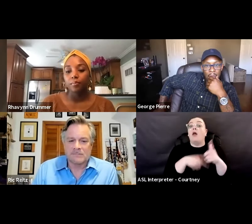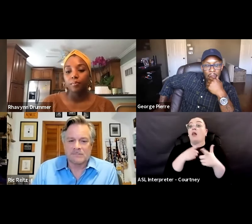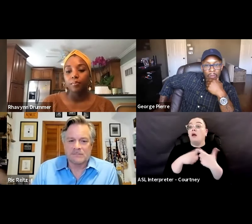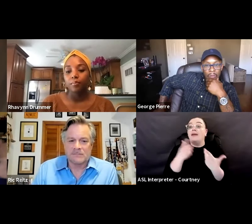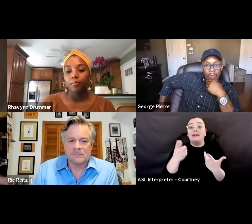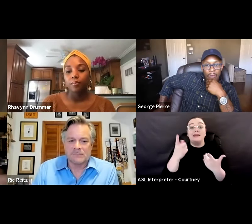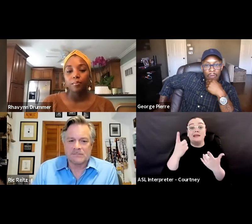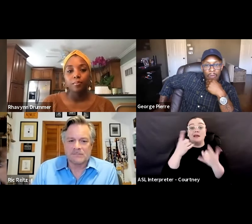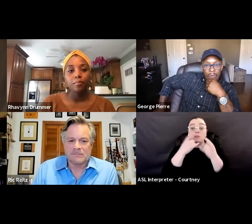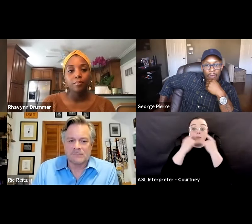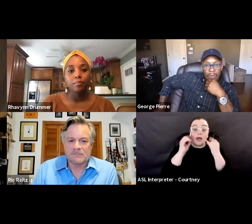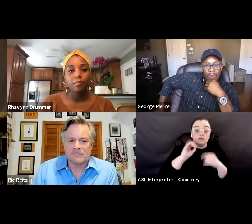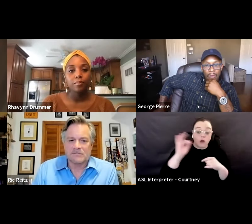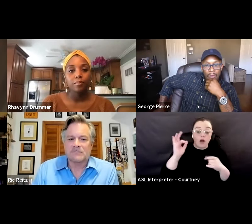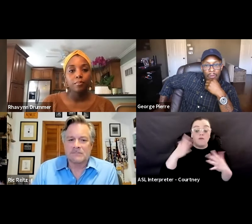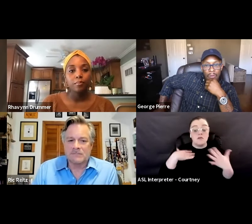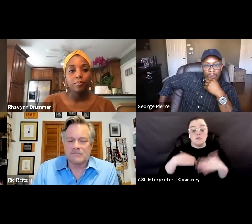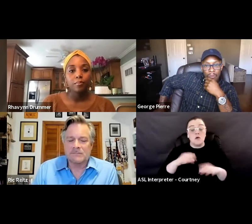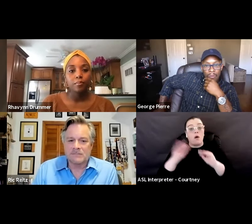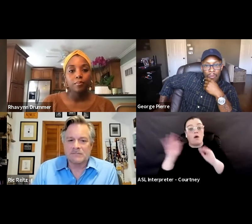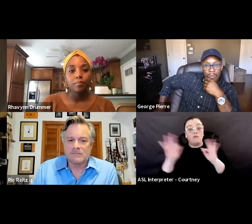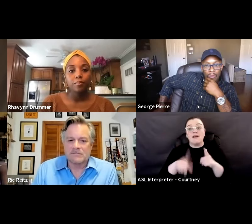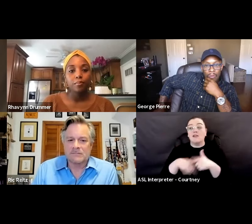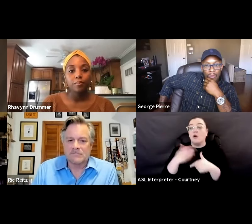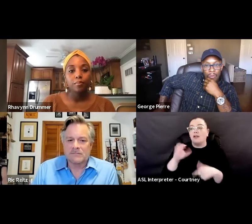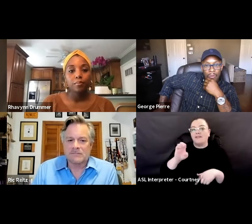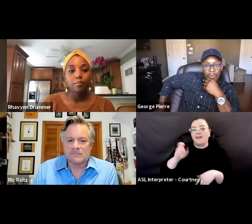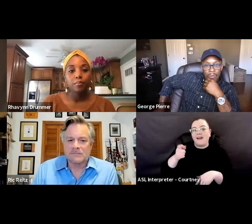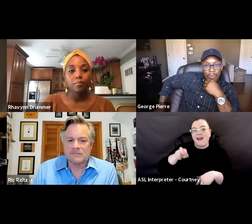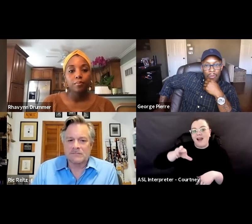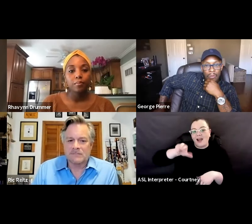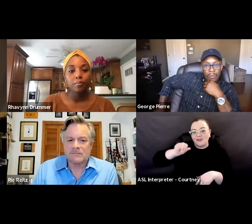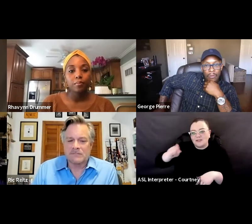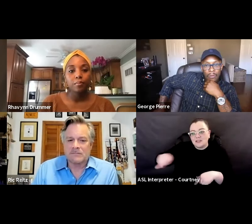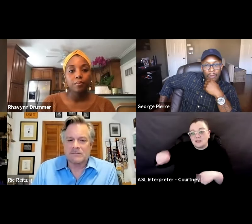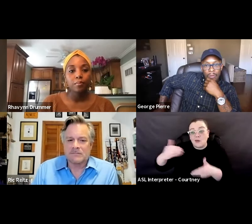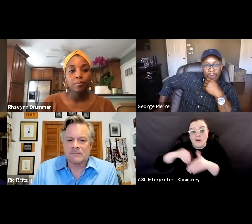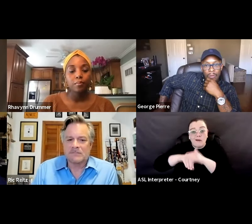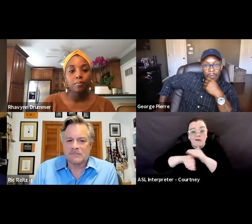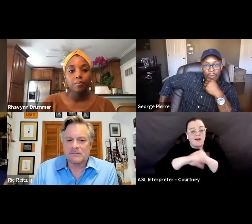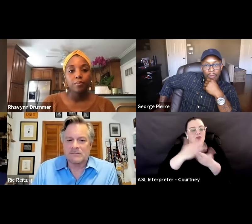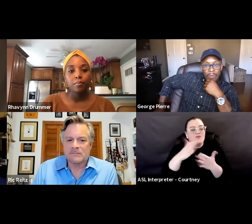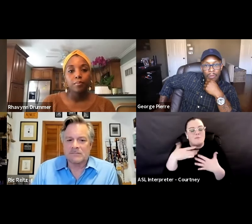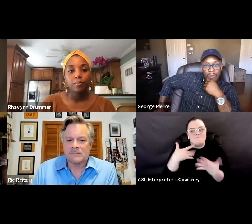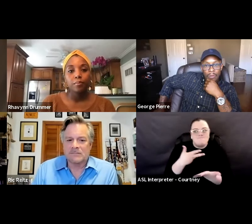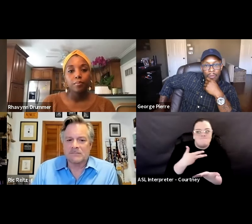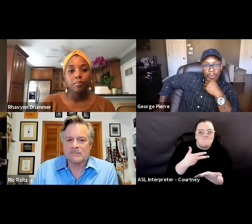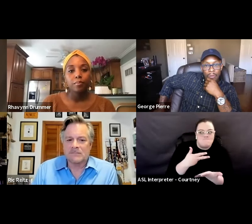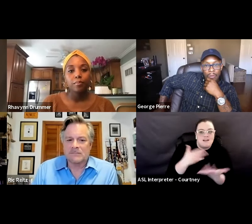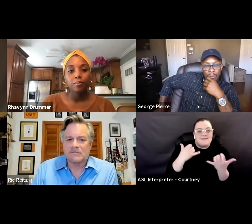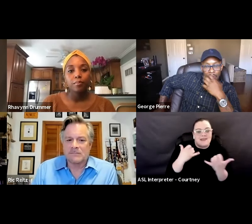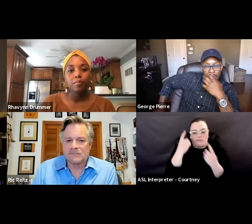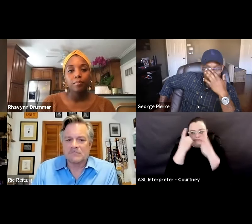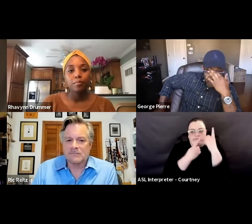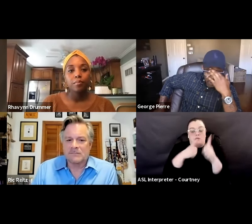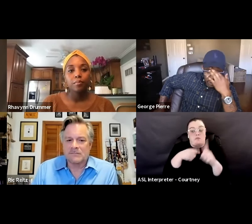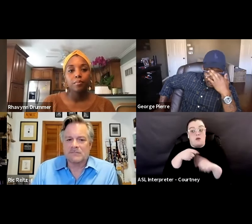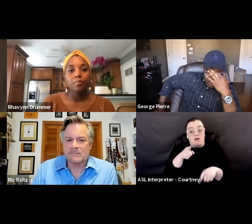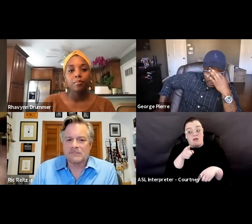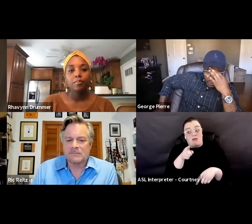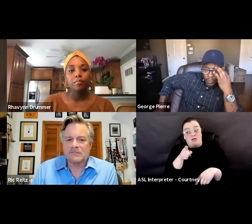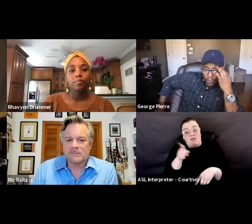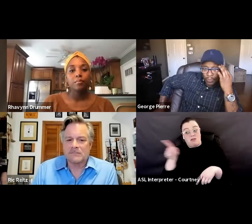and everybody that are in the room, he's not concerned of whether or not that extra might have it or that might, he is